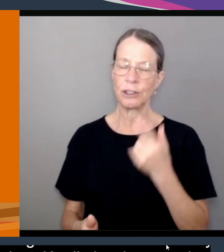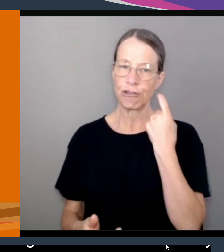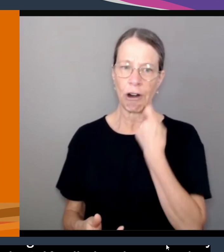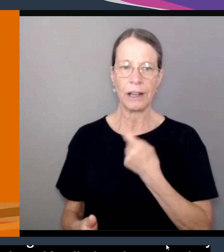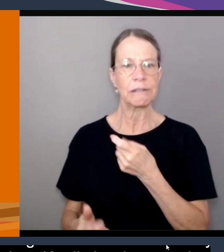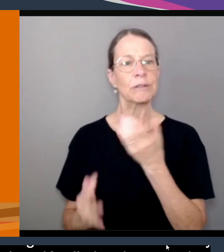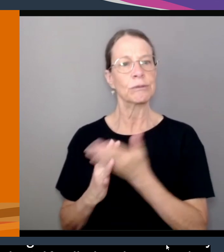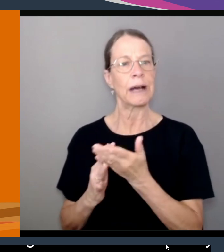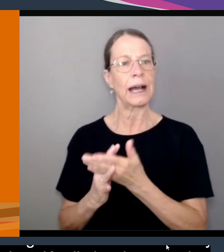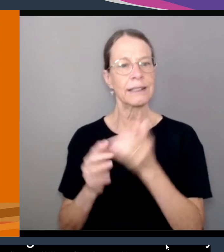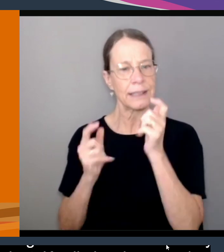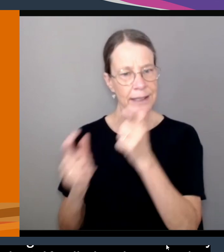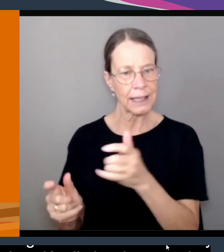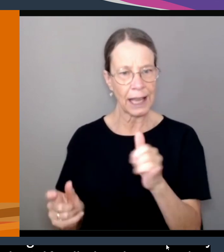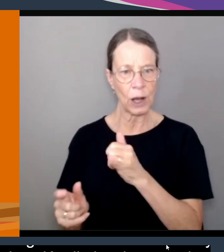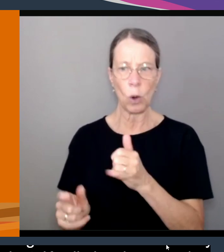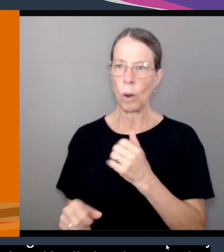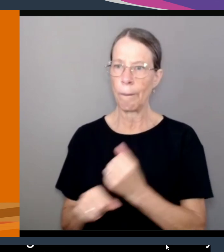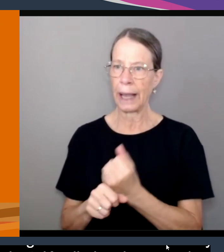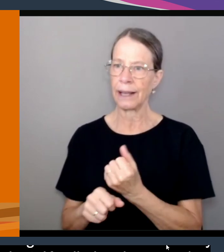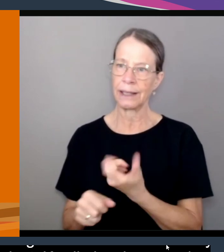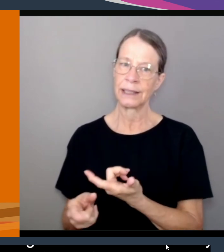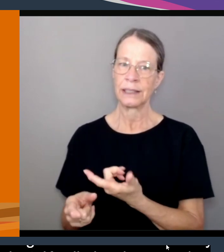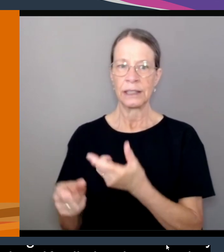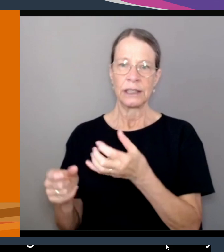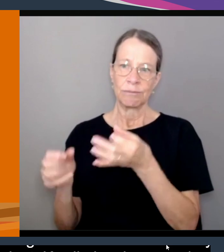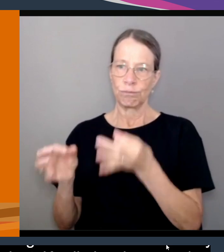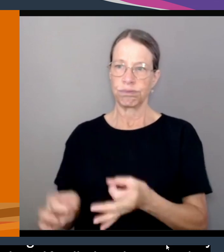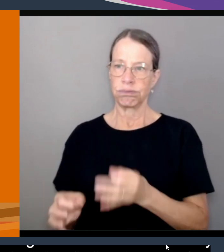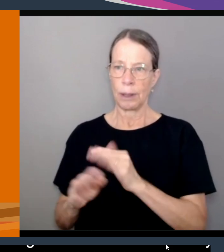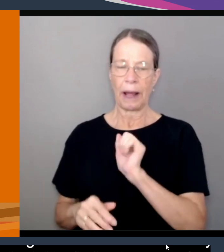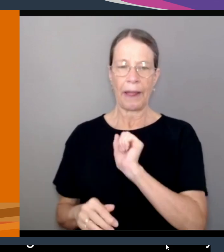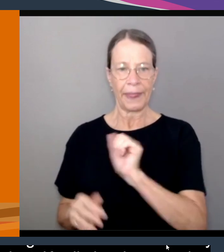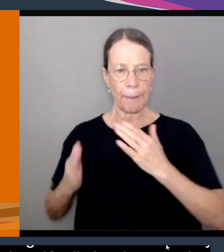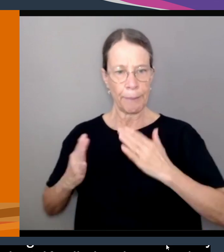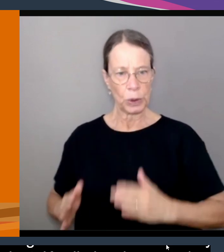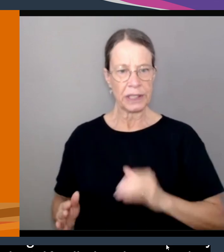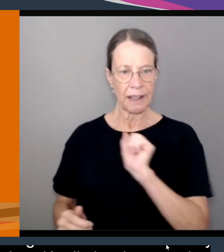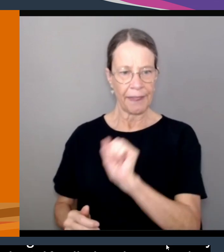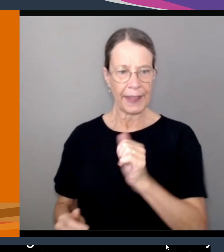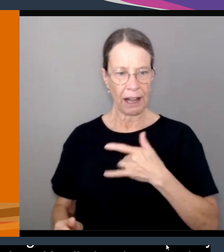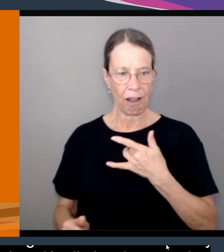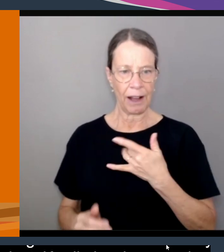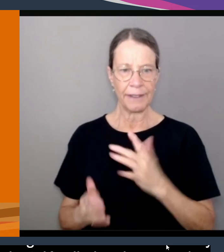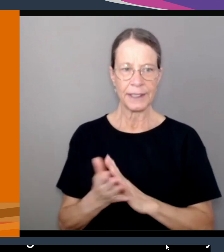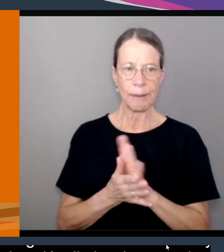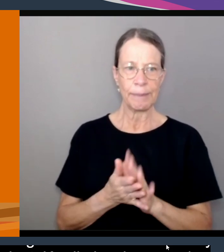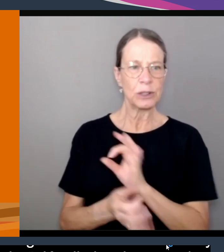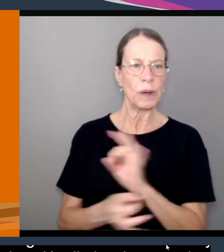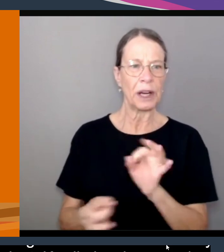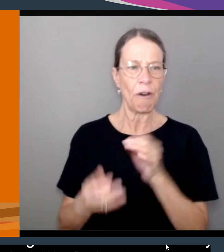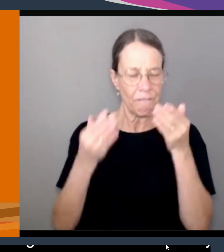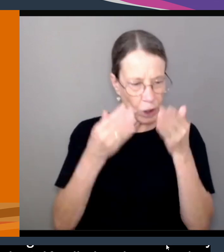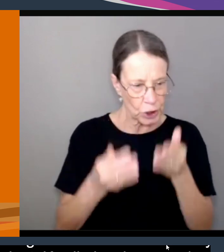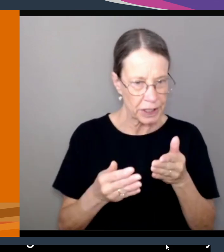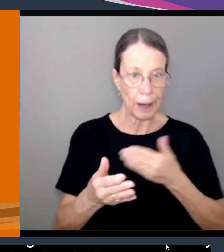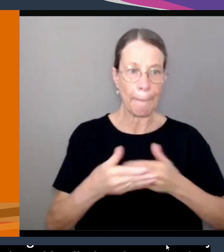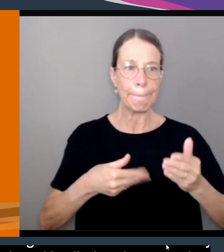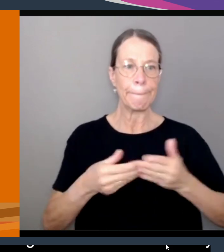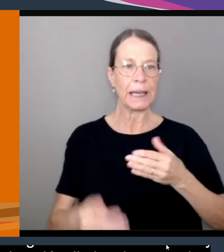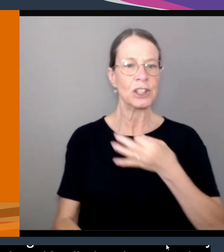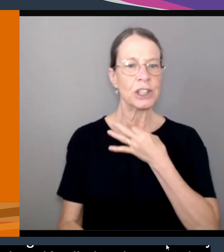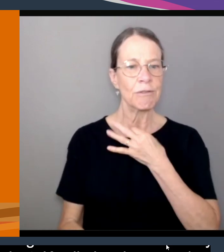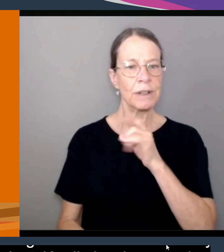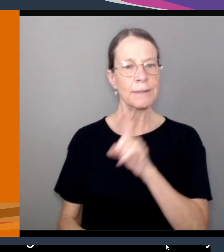choices about their bodies and their lives. So it shifts the focus away from managing risk to actually determining whether people have